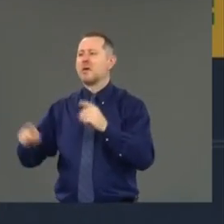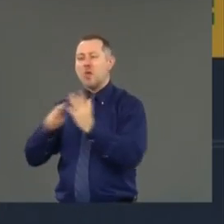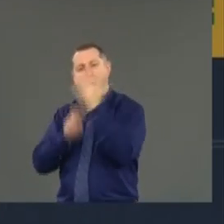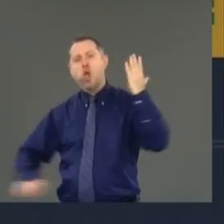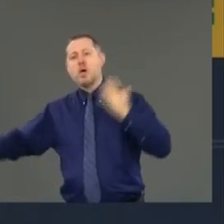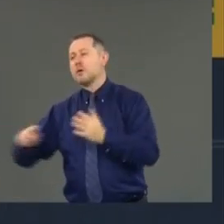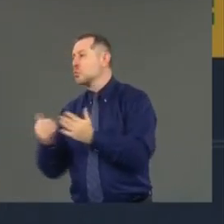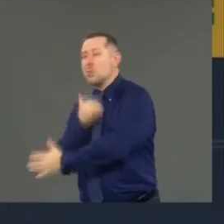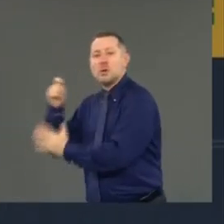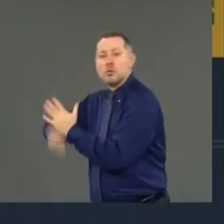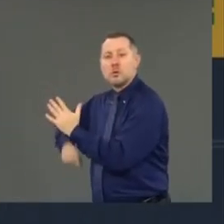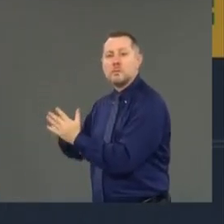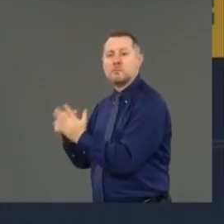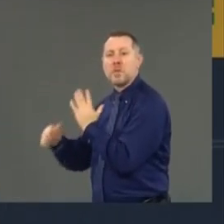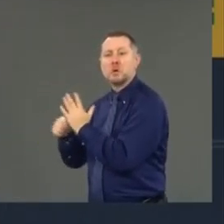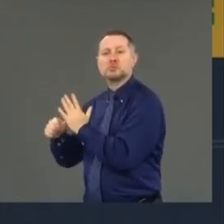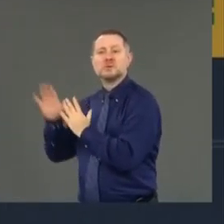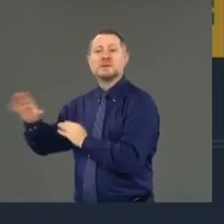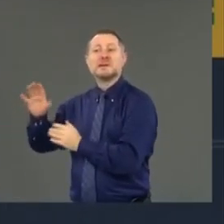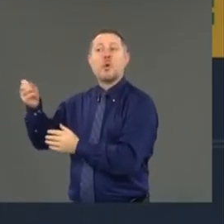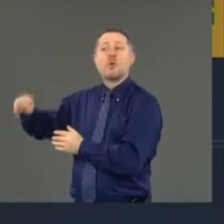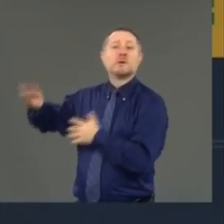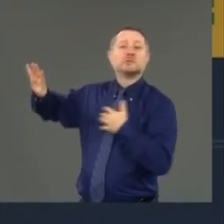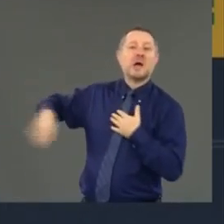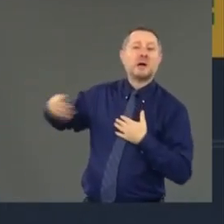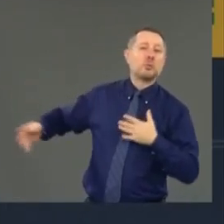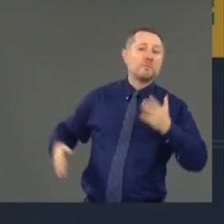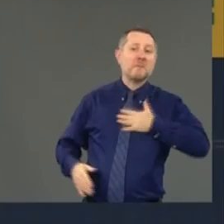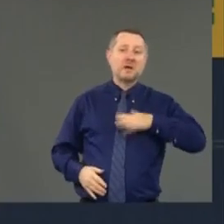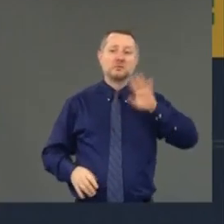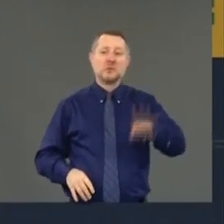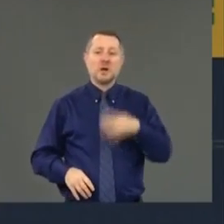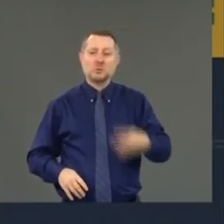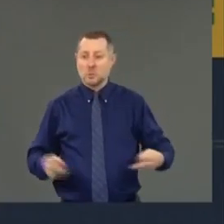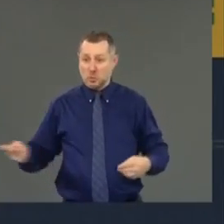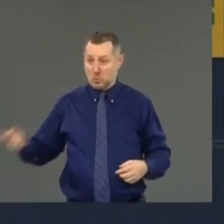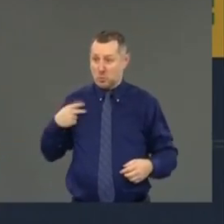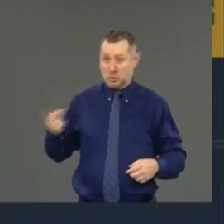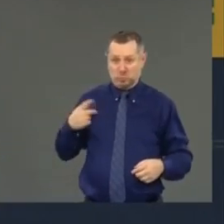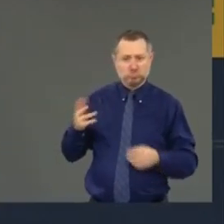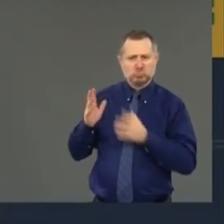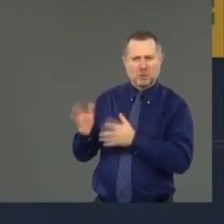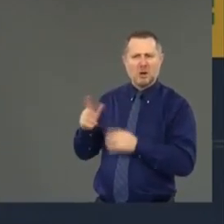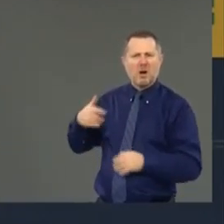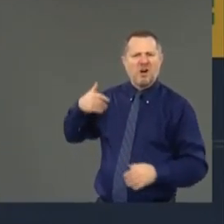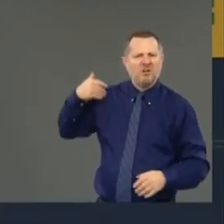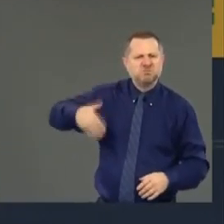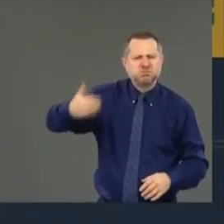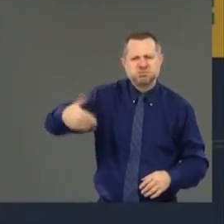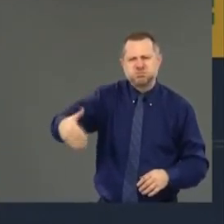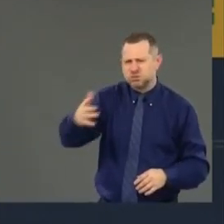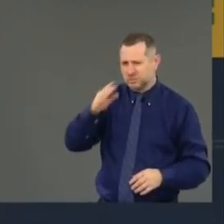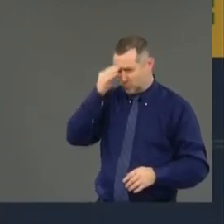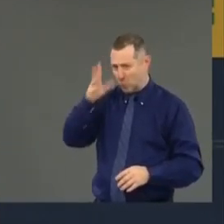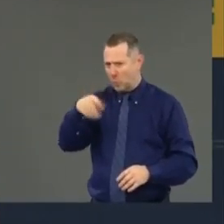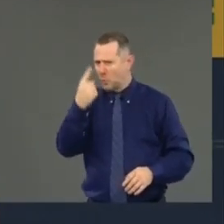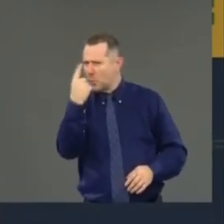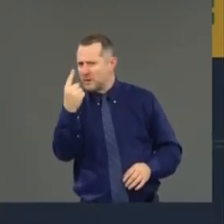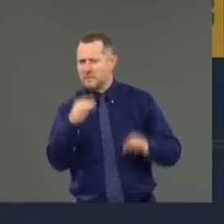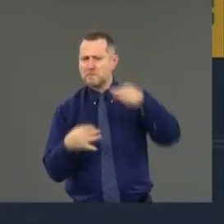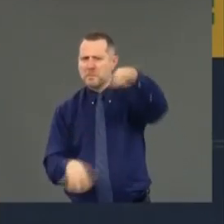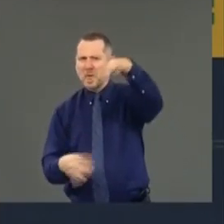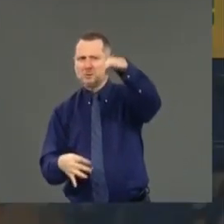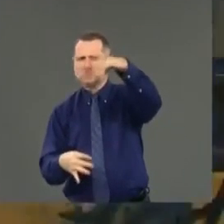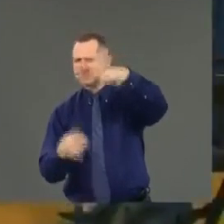schedule. I have my schedule. I talk to him all the time. So, but there's only one page.